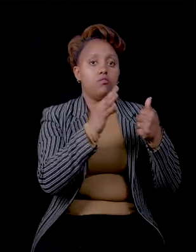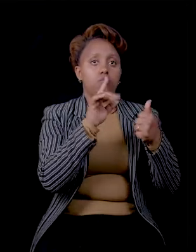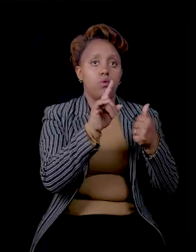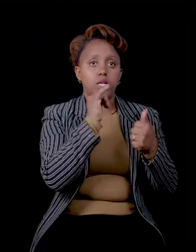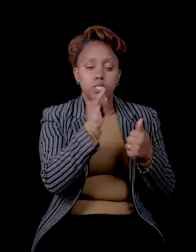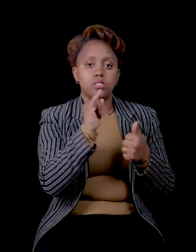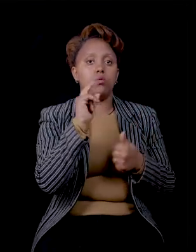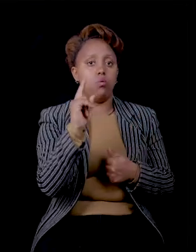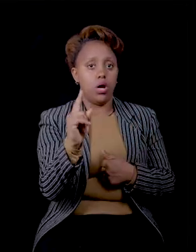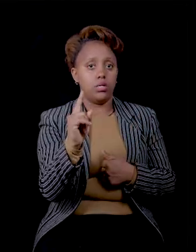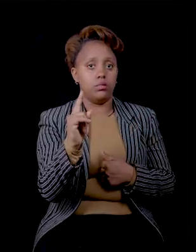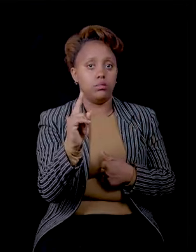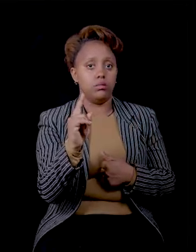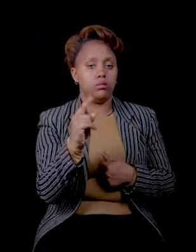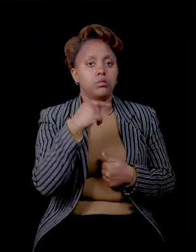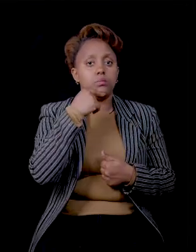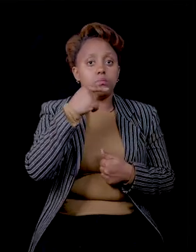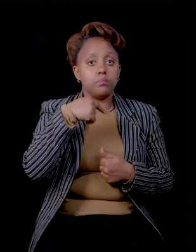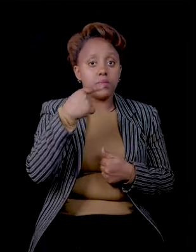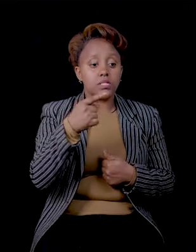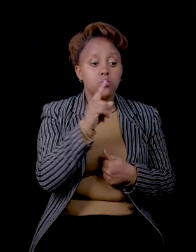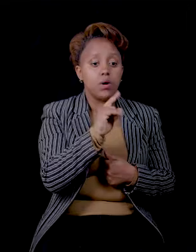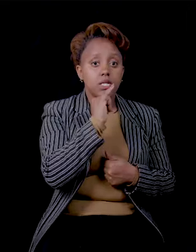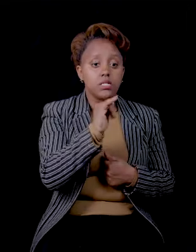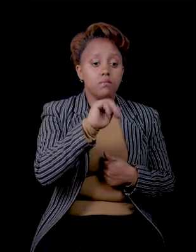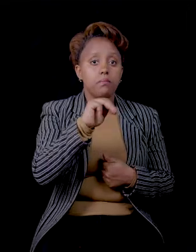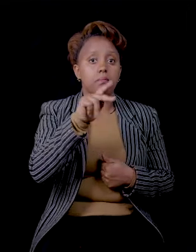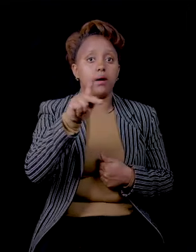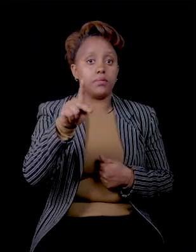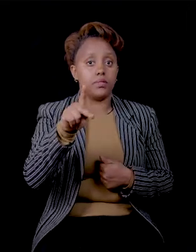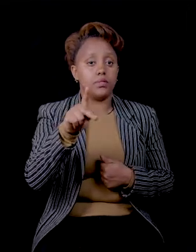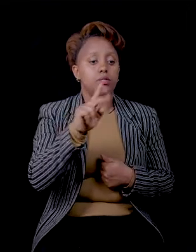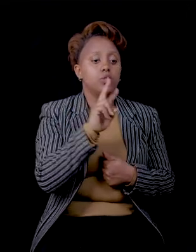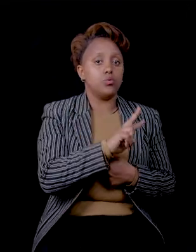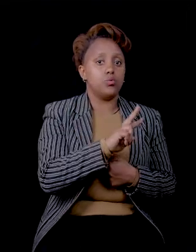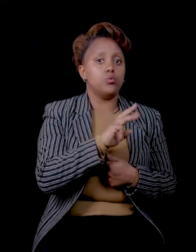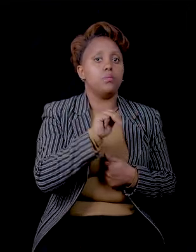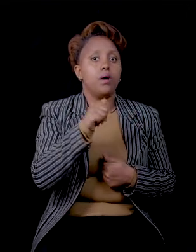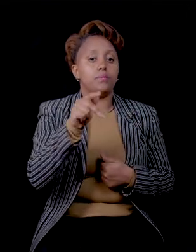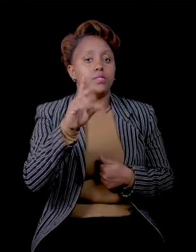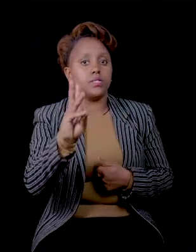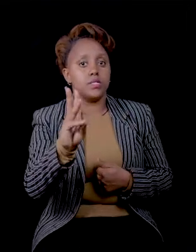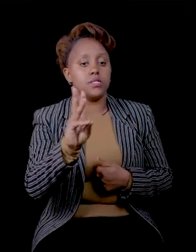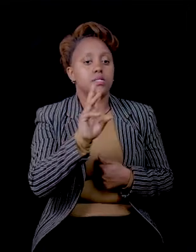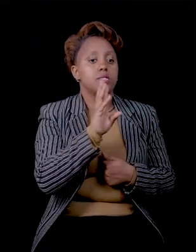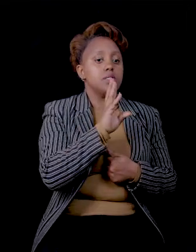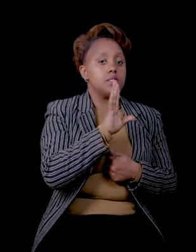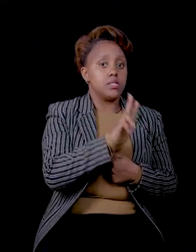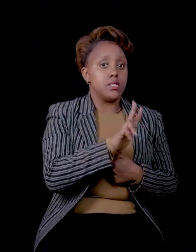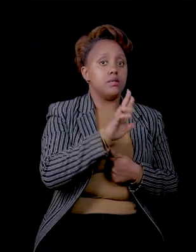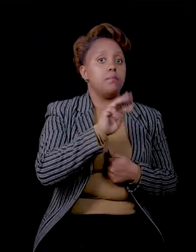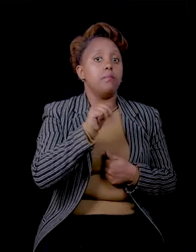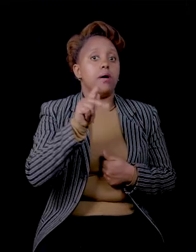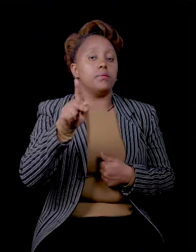1 is 1, it means 1 is mapped into 1, 2 is mapped into 6, 3 is